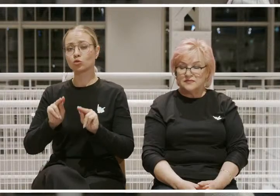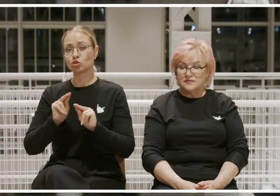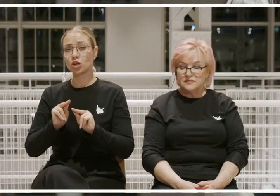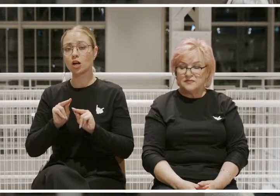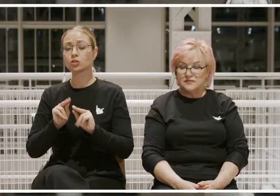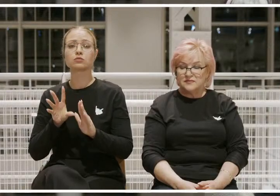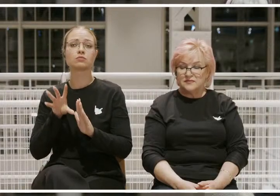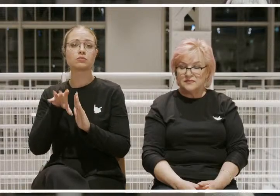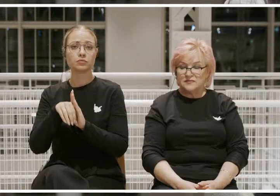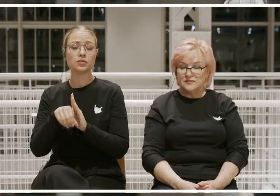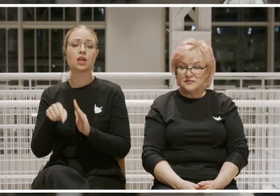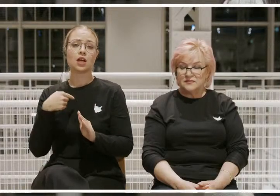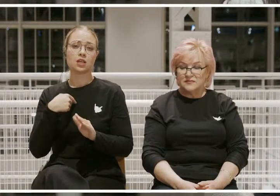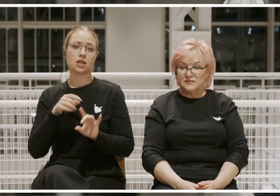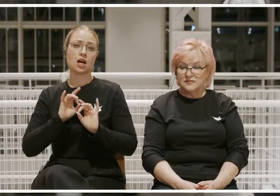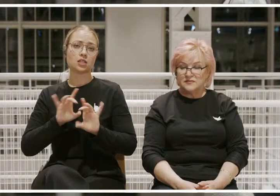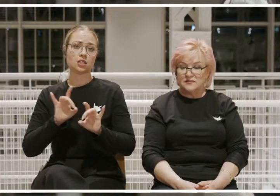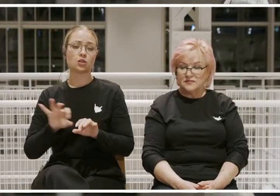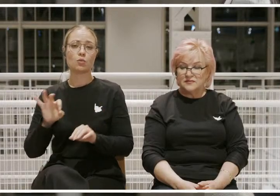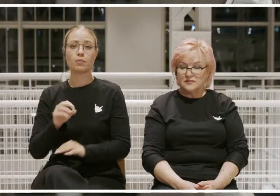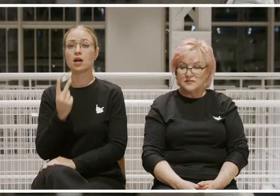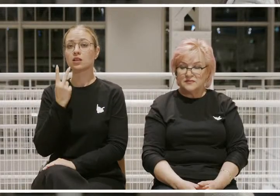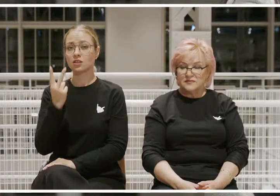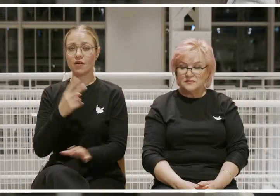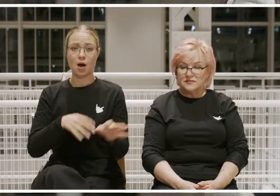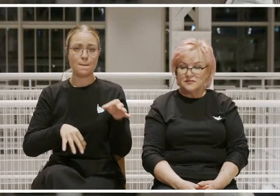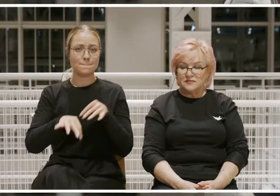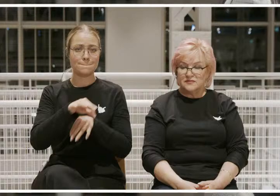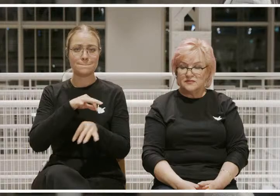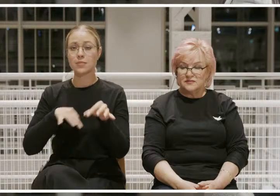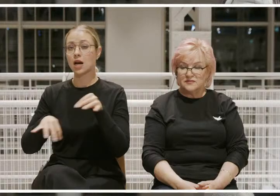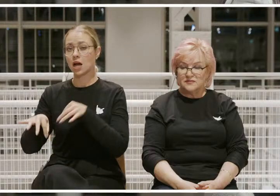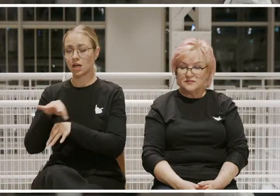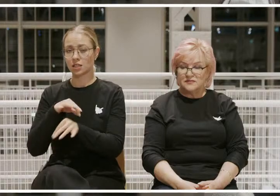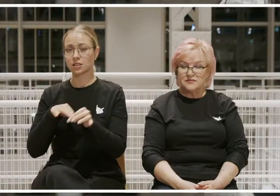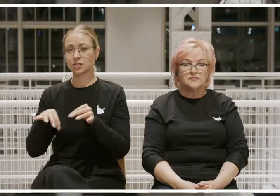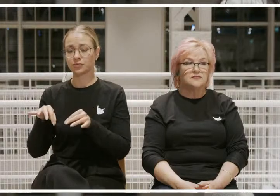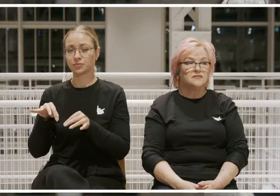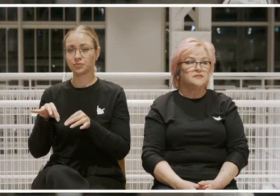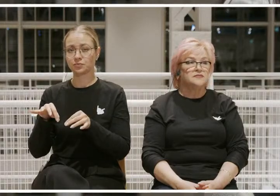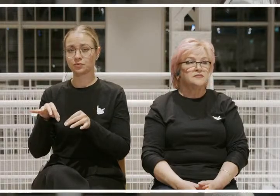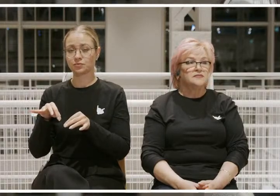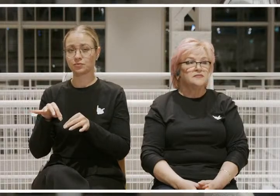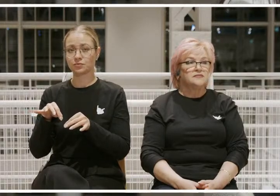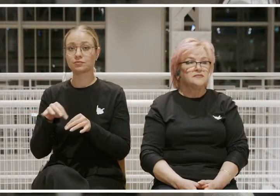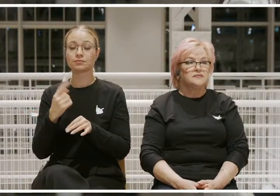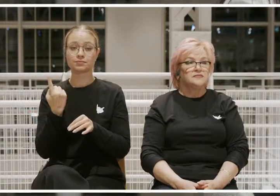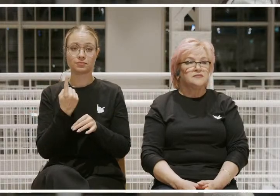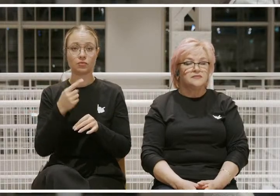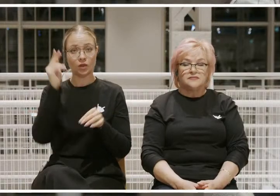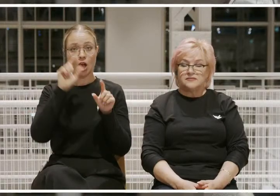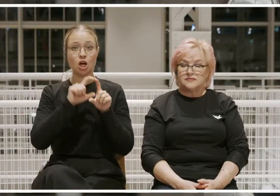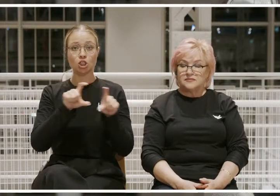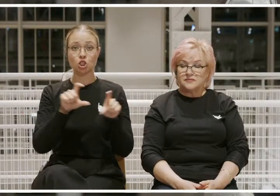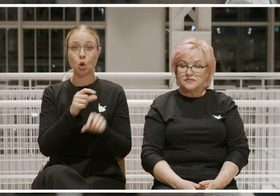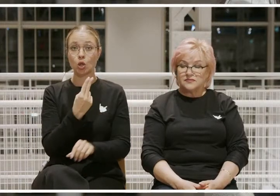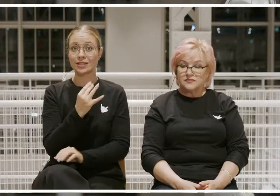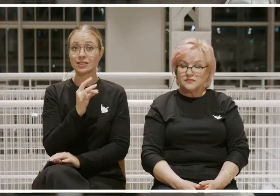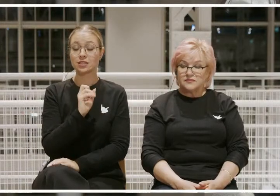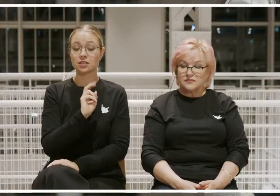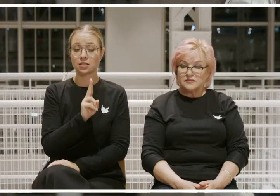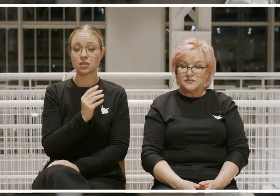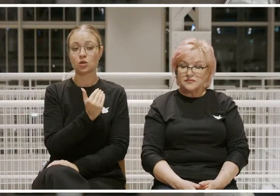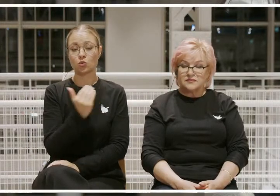about two projects. The first one is Zip Zap Circus School by Angela Ferreira.